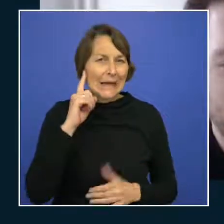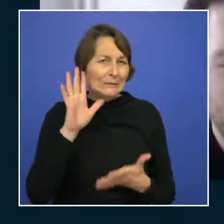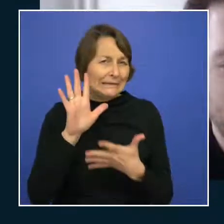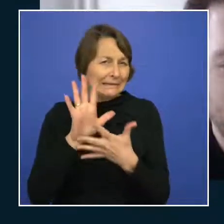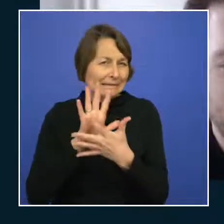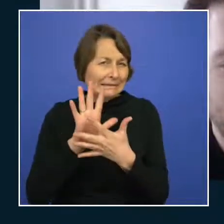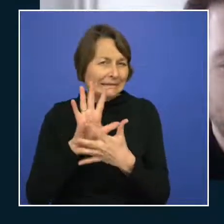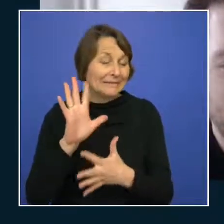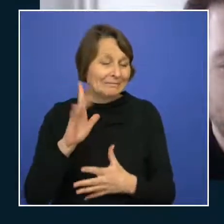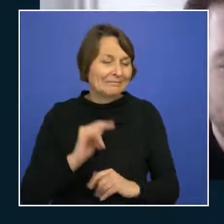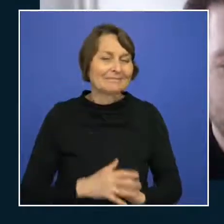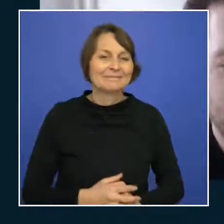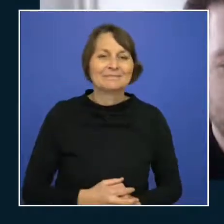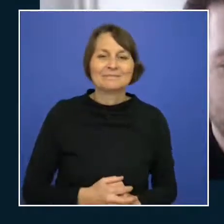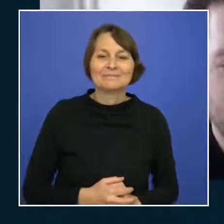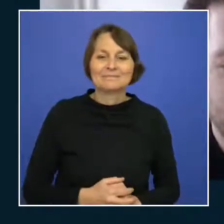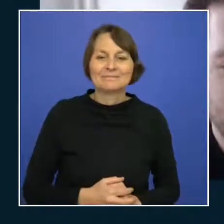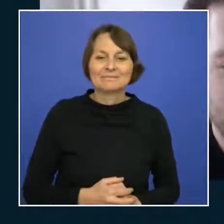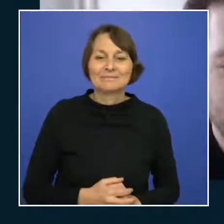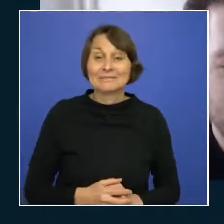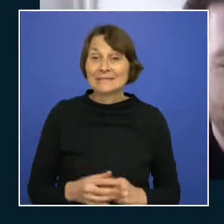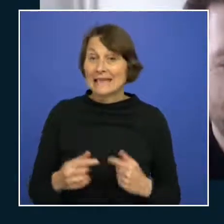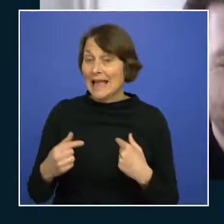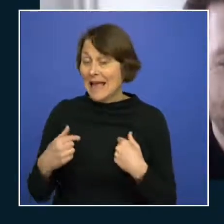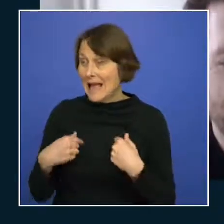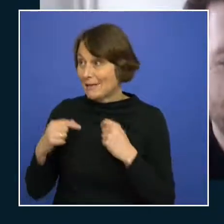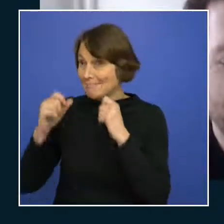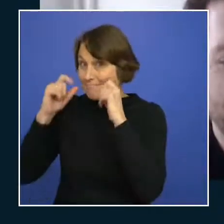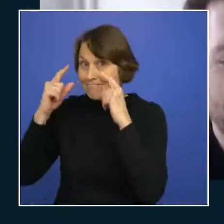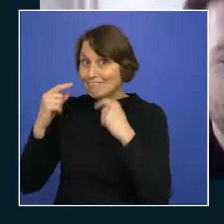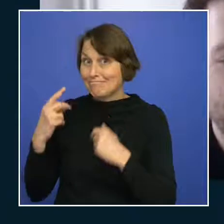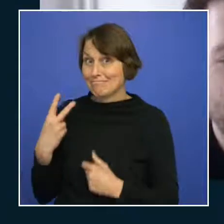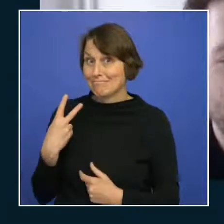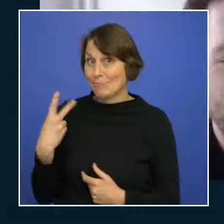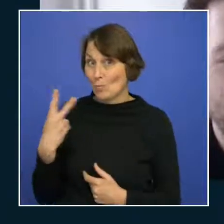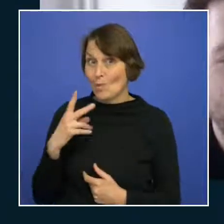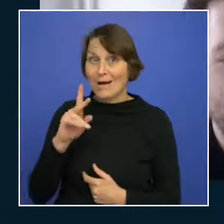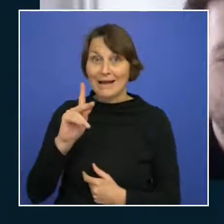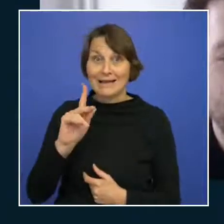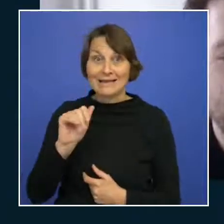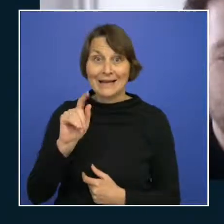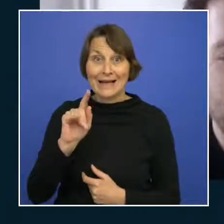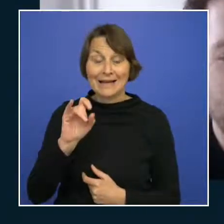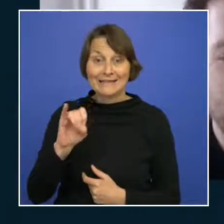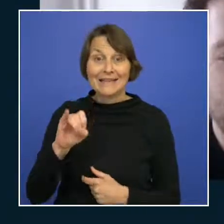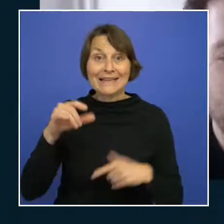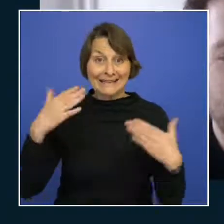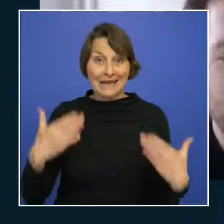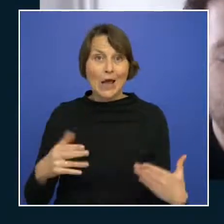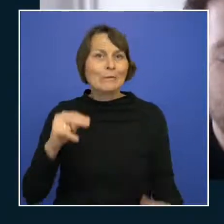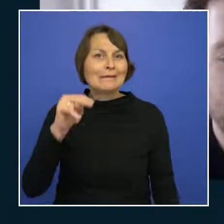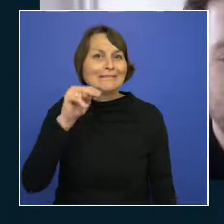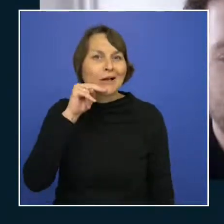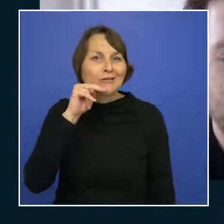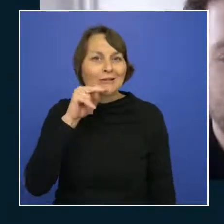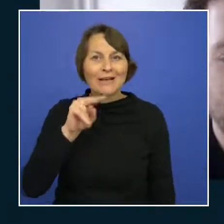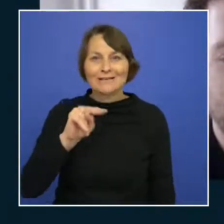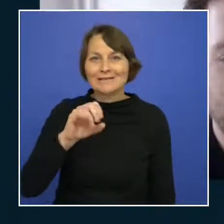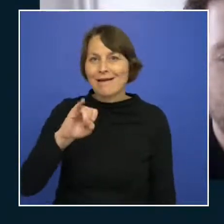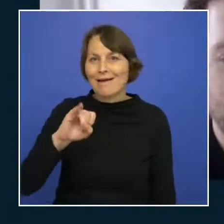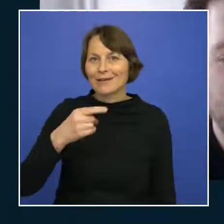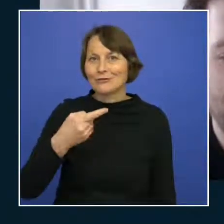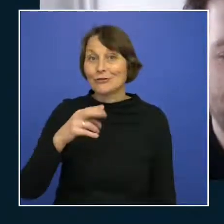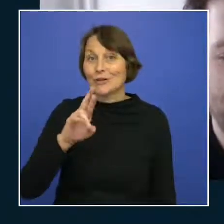Yeah, so apparently I and Cathy happen to be in Nigeria currently. I left Ghana